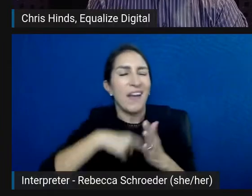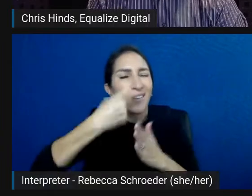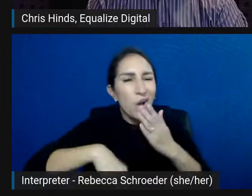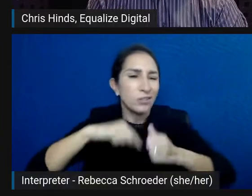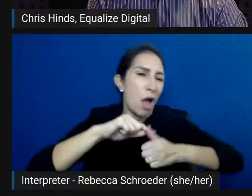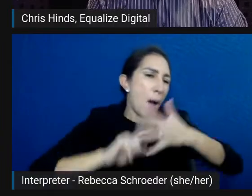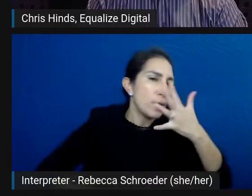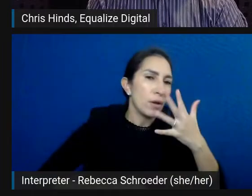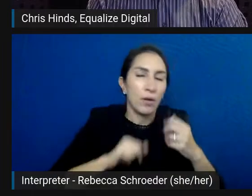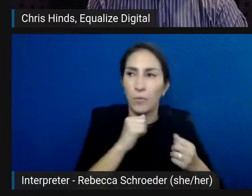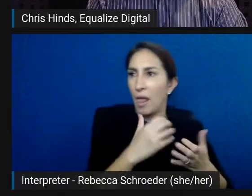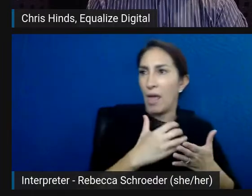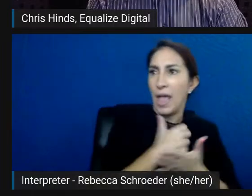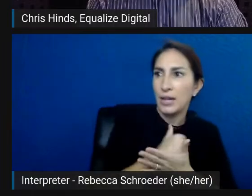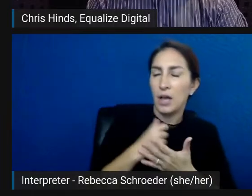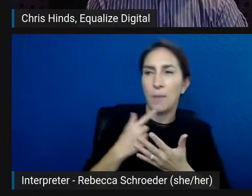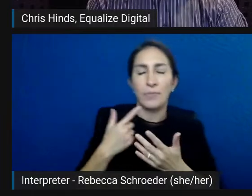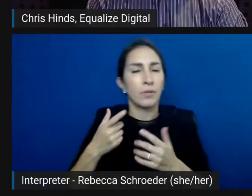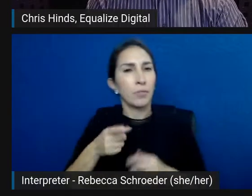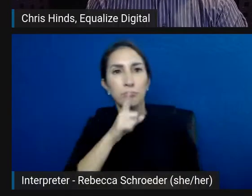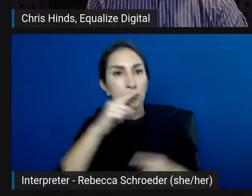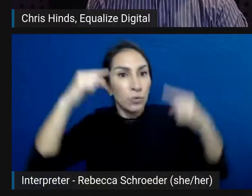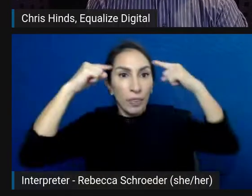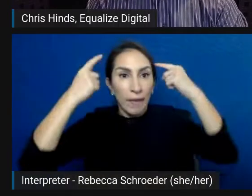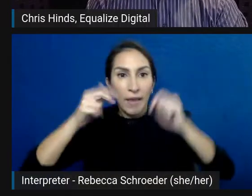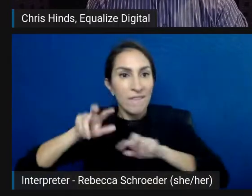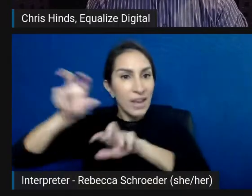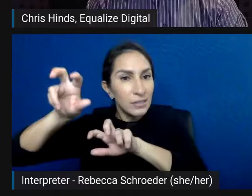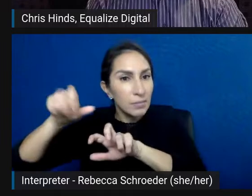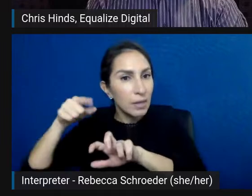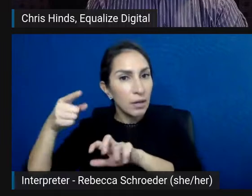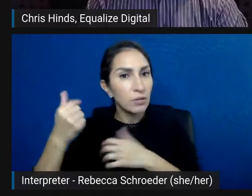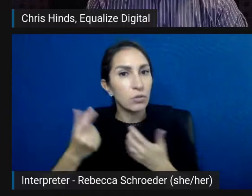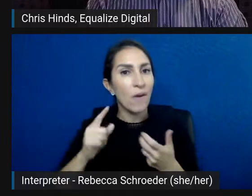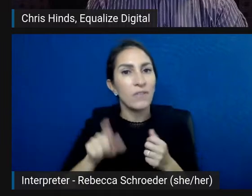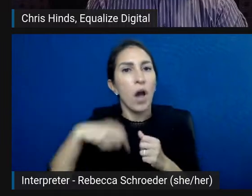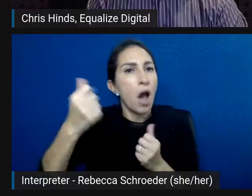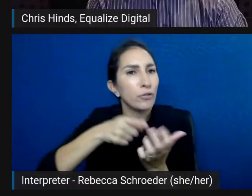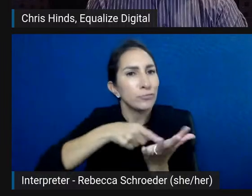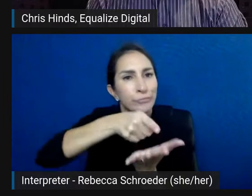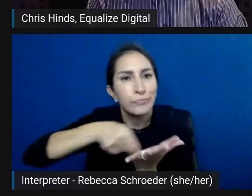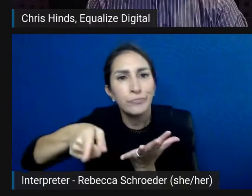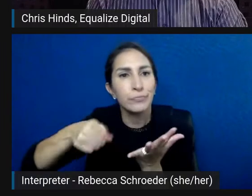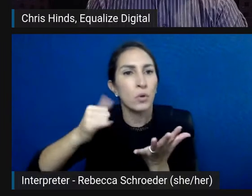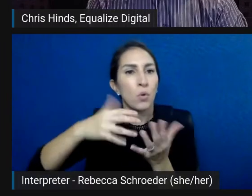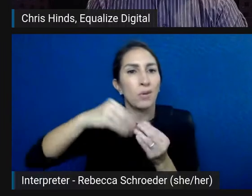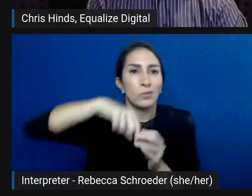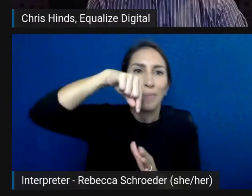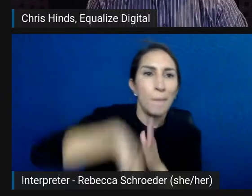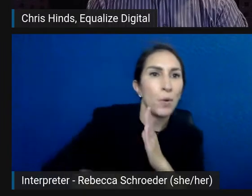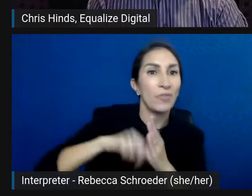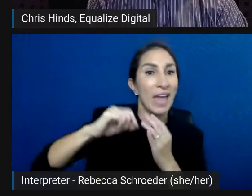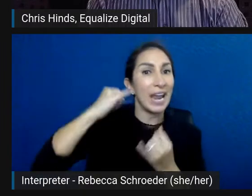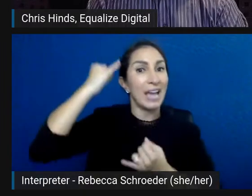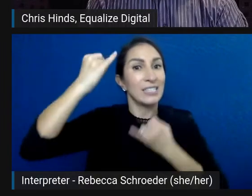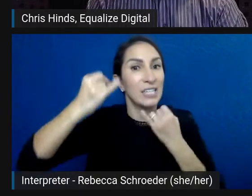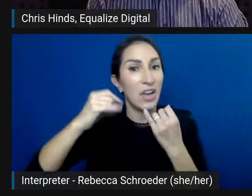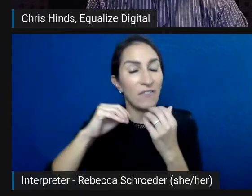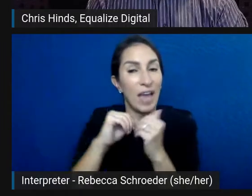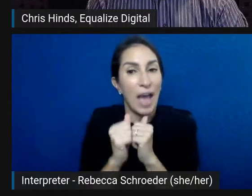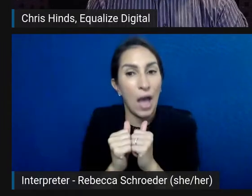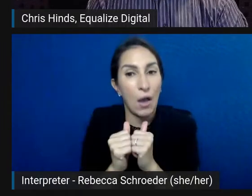income or an investment. So are there other areas, or do you have do you want to go deeper into that idea about how sort of those things,